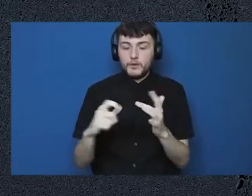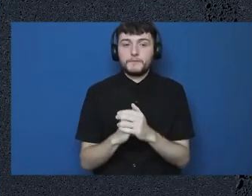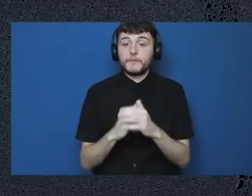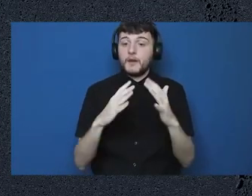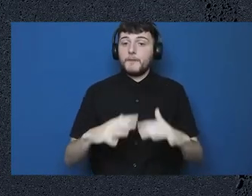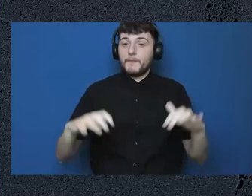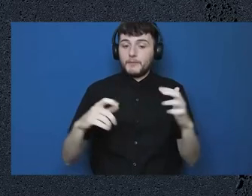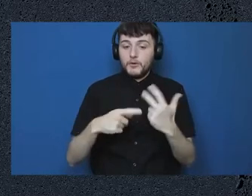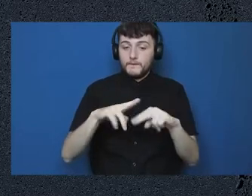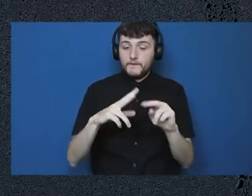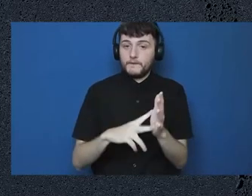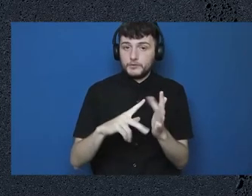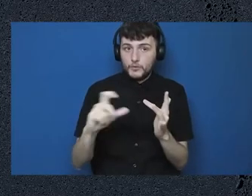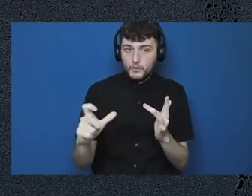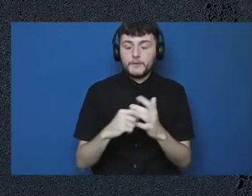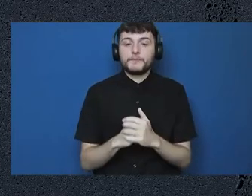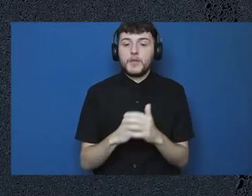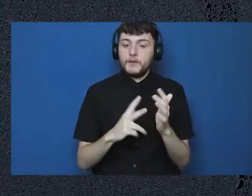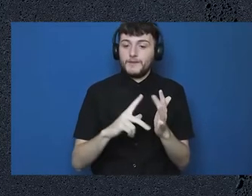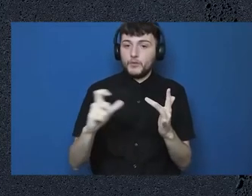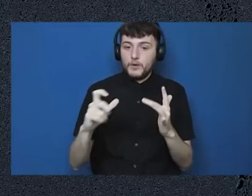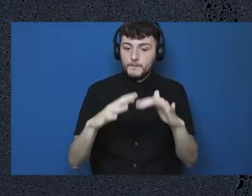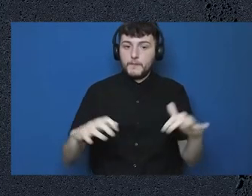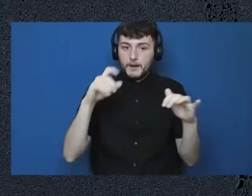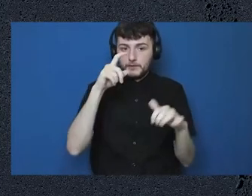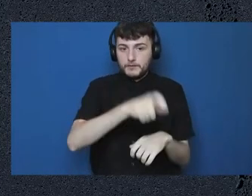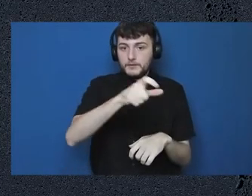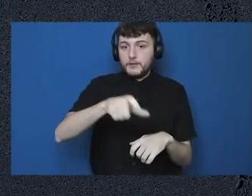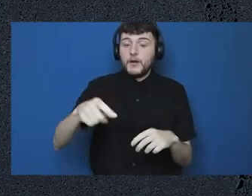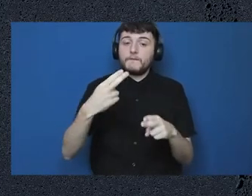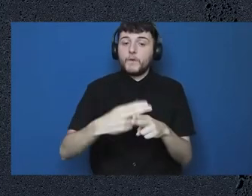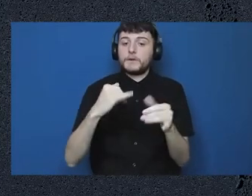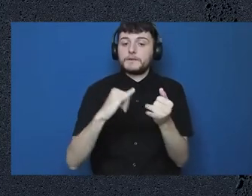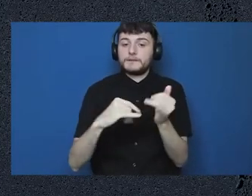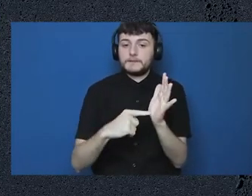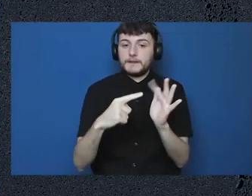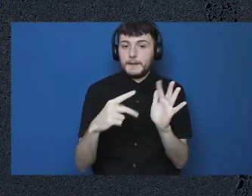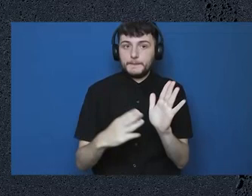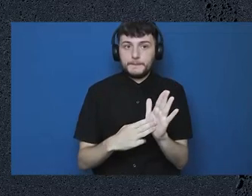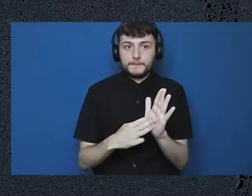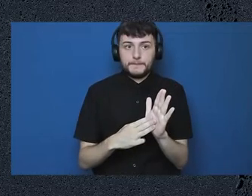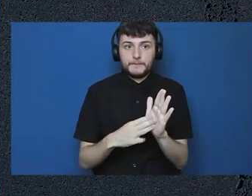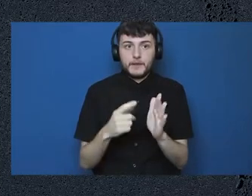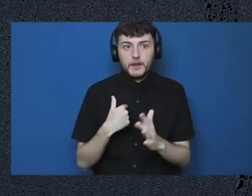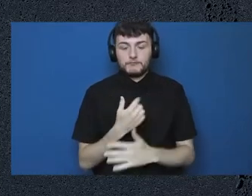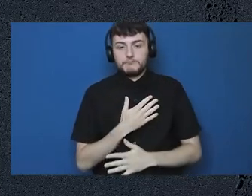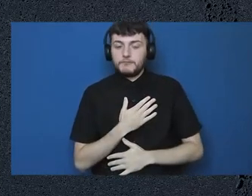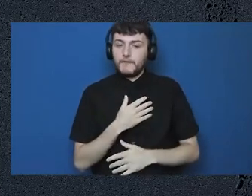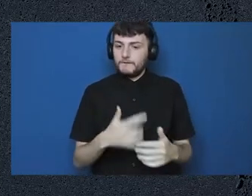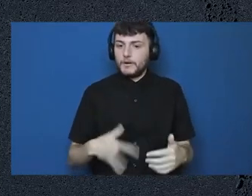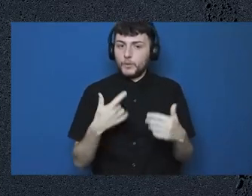Victoria, Victorian Parliamentarians for STEMM, which I'm very encouraged to know exists, the Commissioner